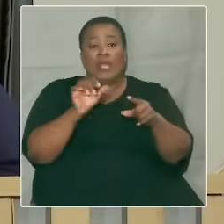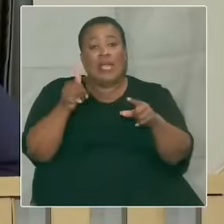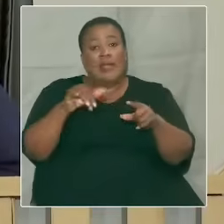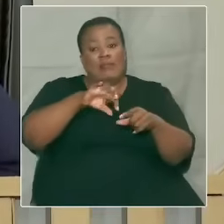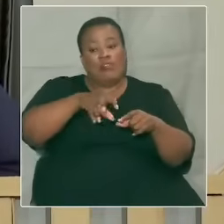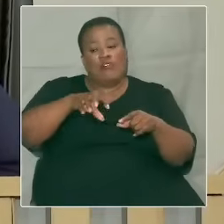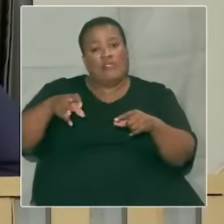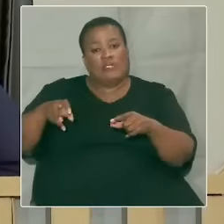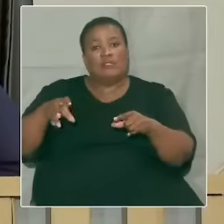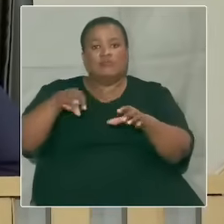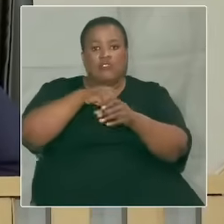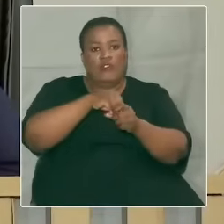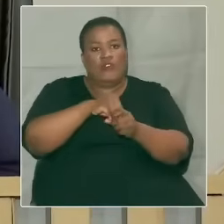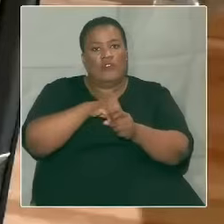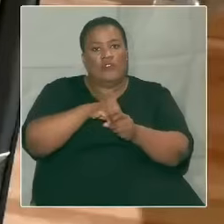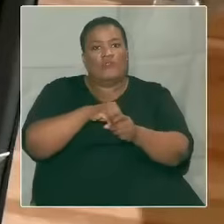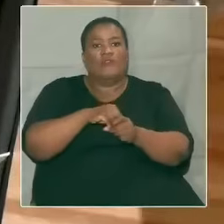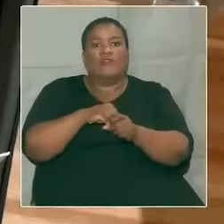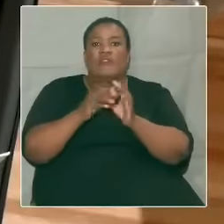provinces like Eastern Cape.